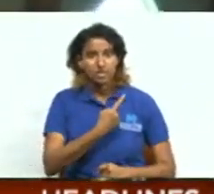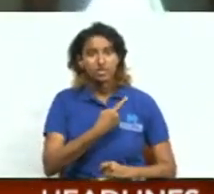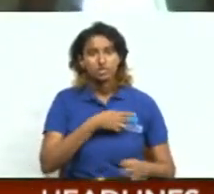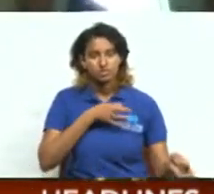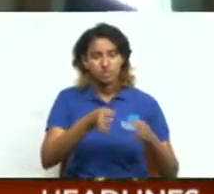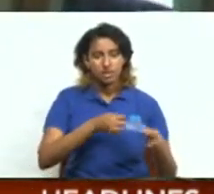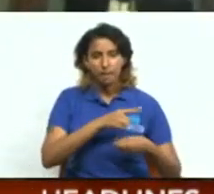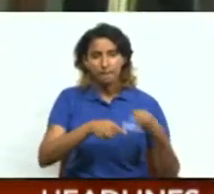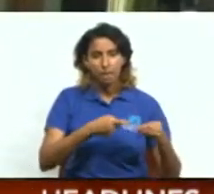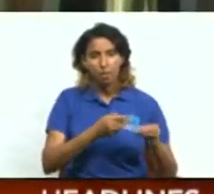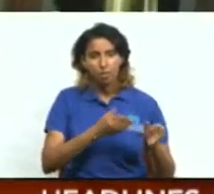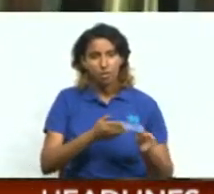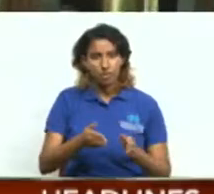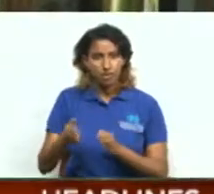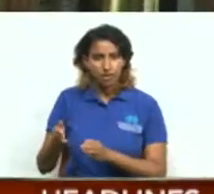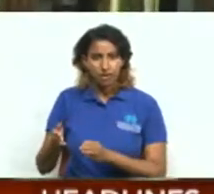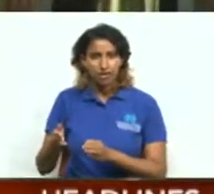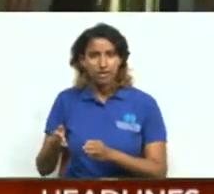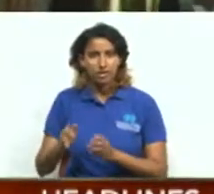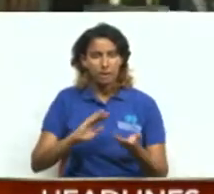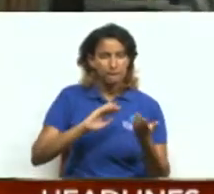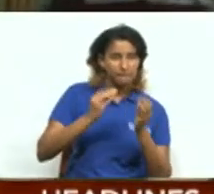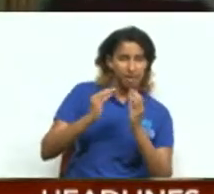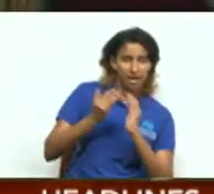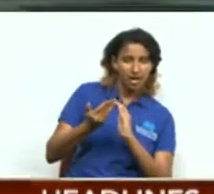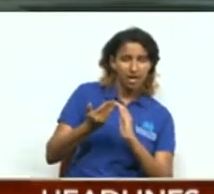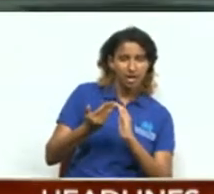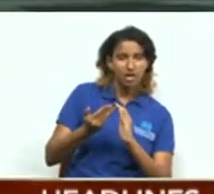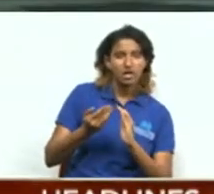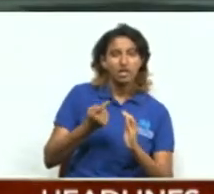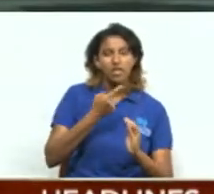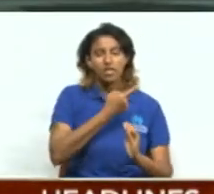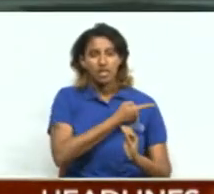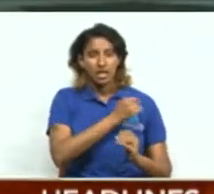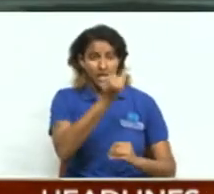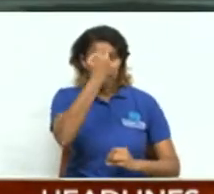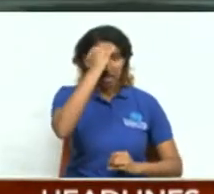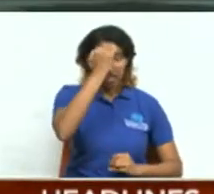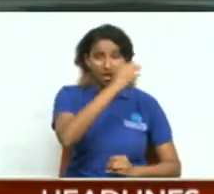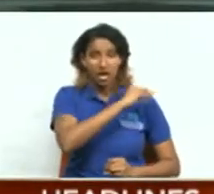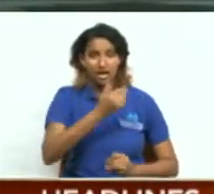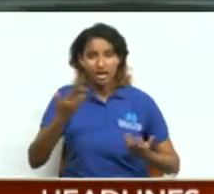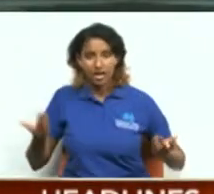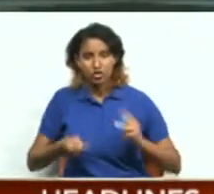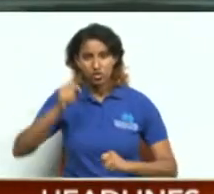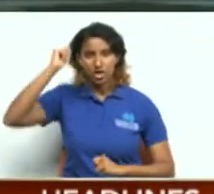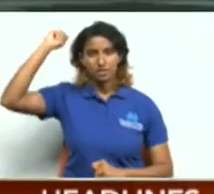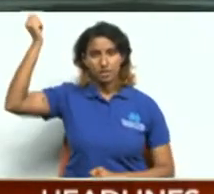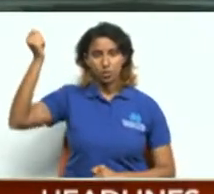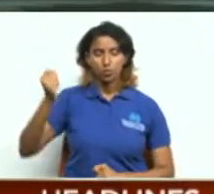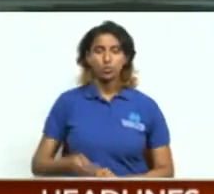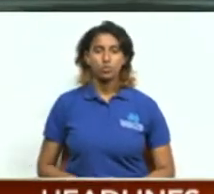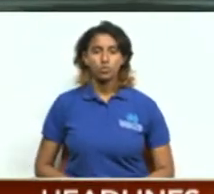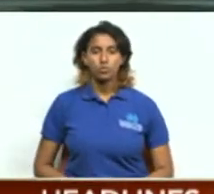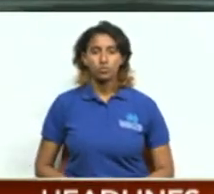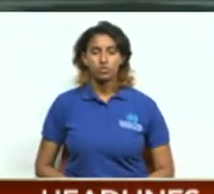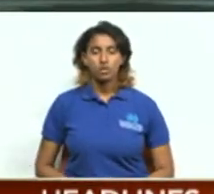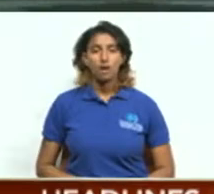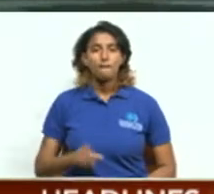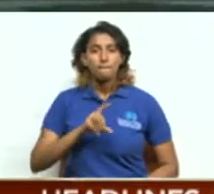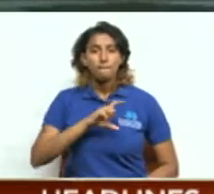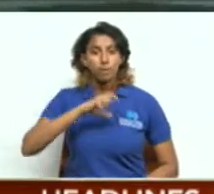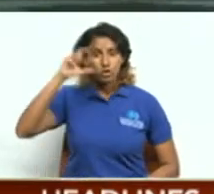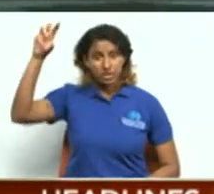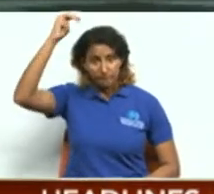he experiences now in Trinidad and Tobago. India and in Trinidad, Muslims